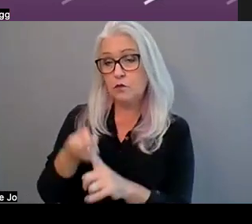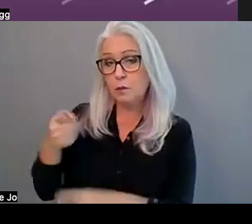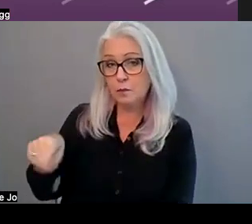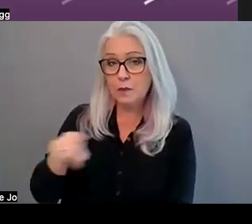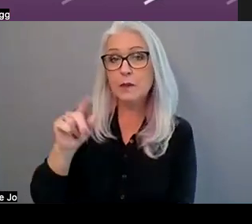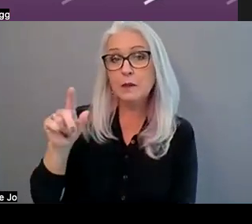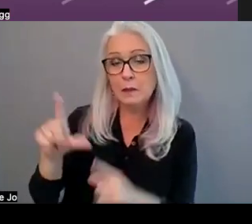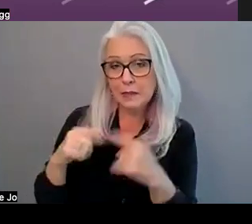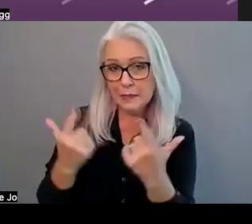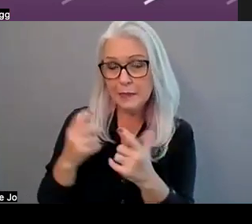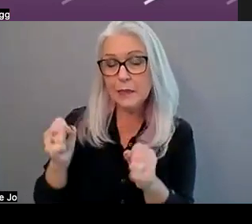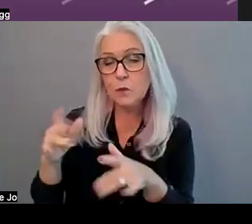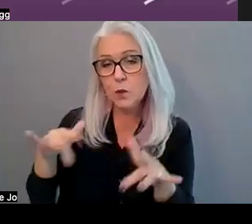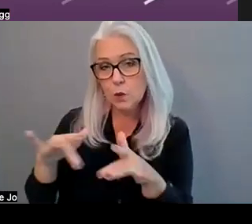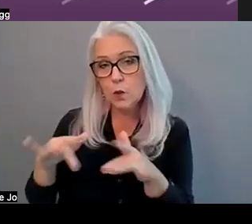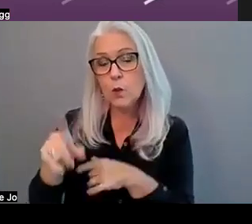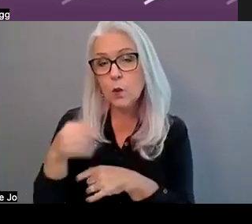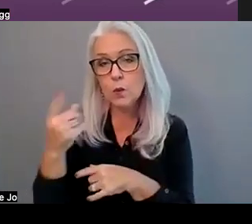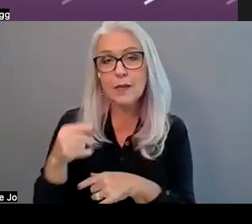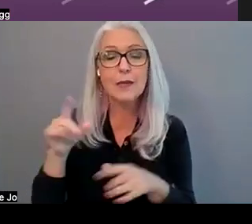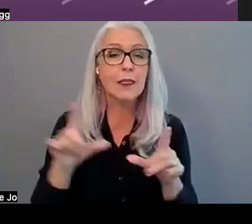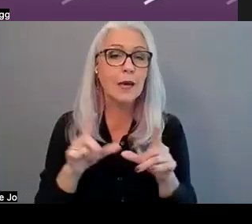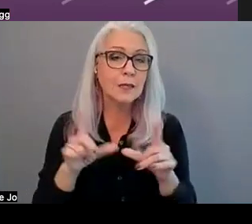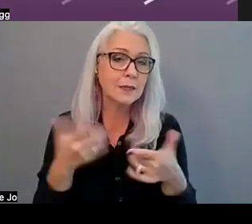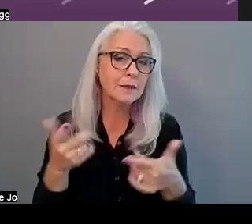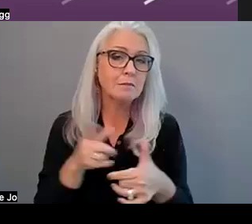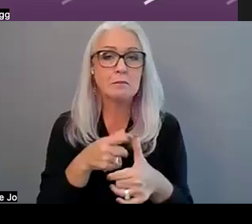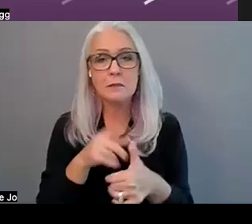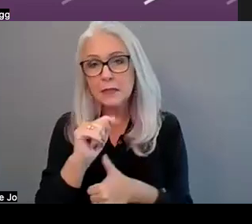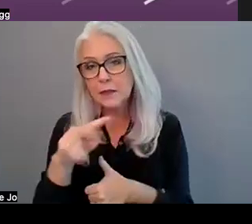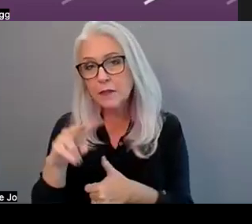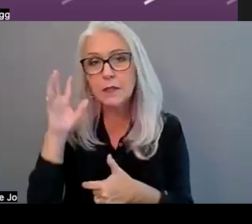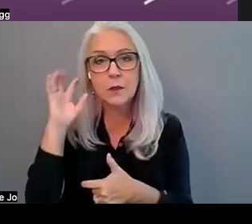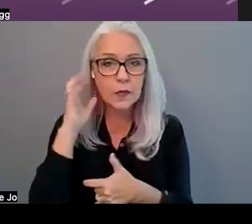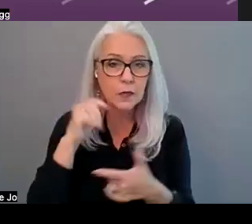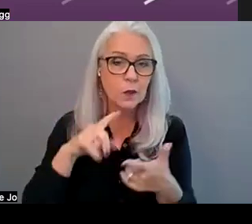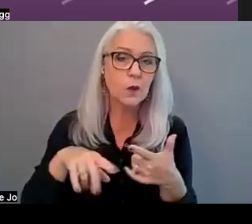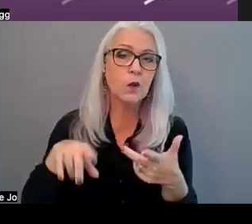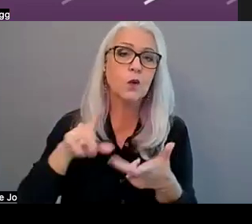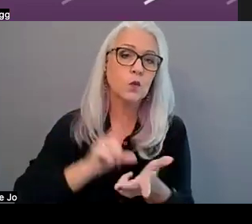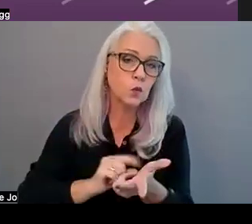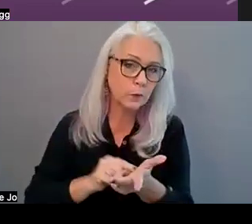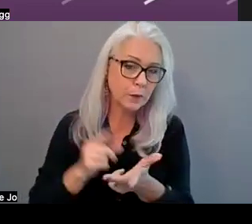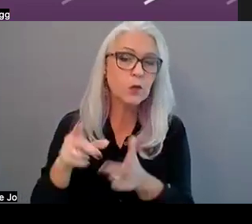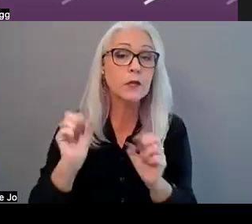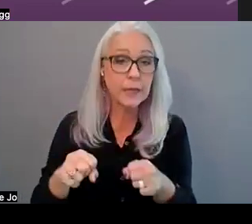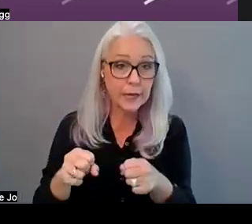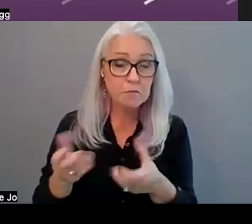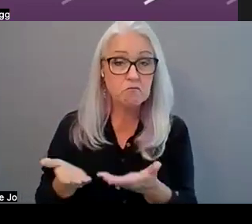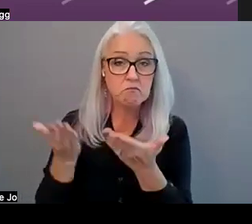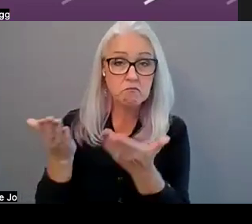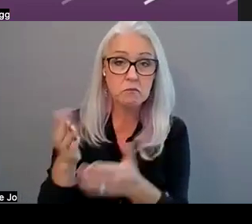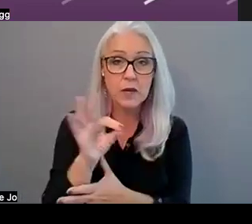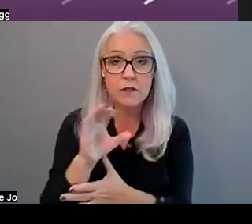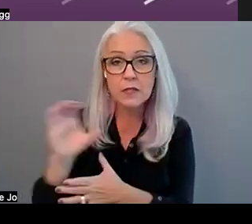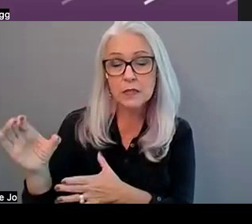forum. Only licensed media, which includes TV, radio, and newspapers, are entitled by FCC regulations to